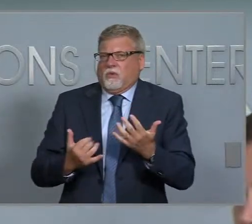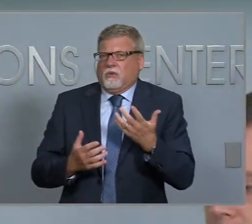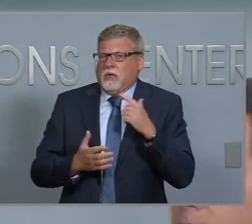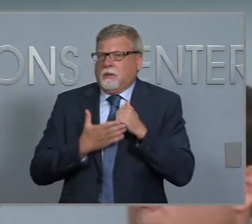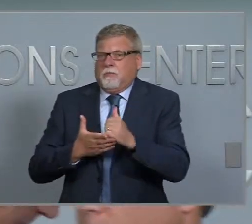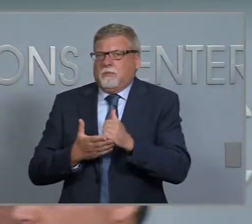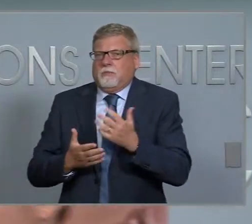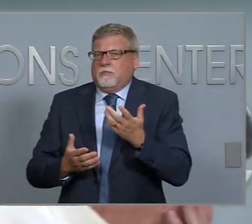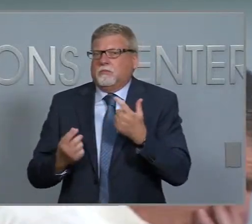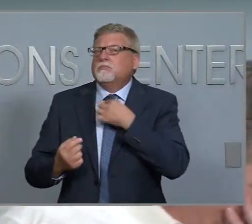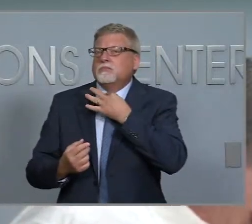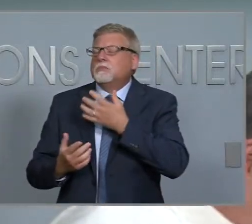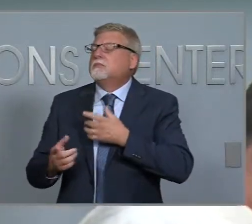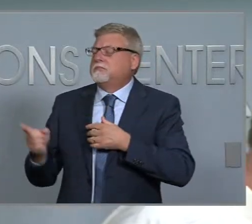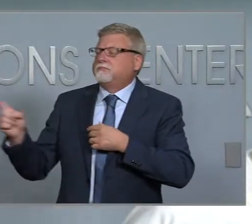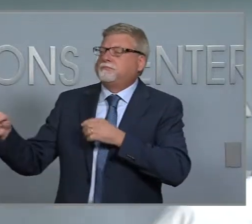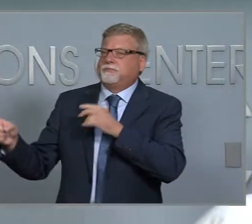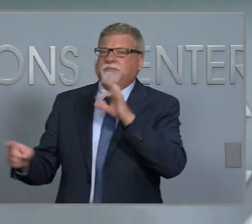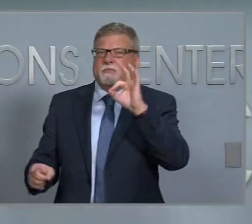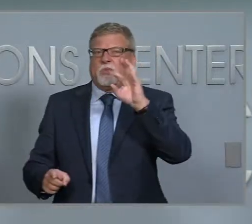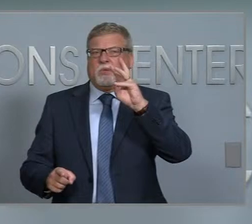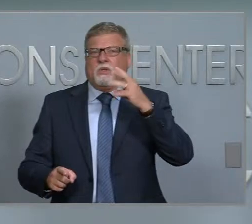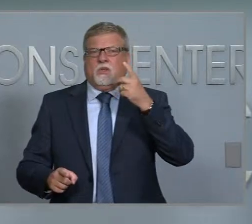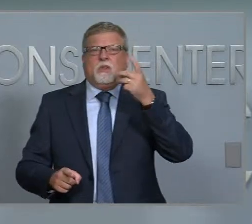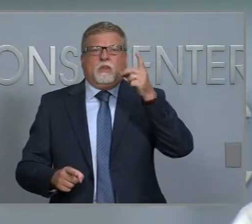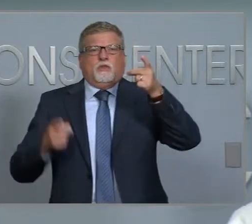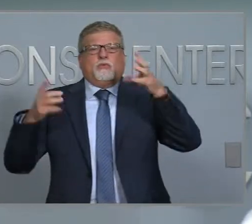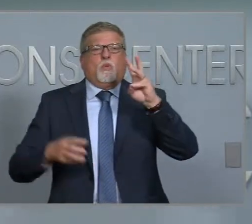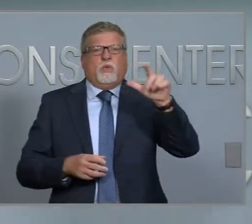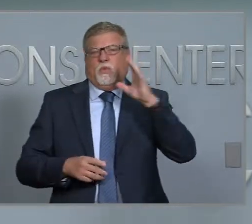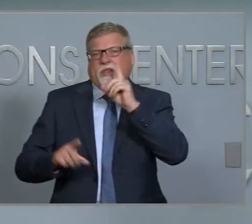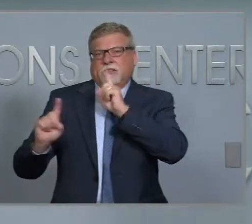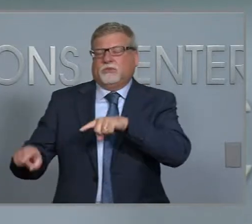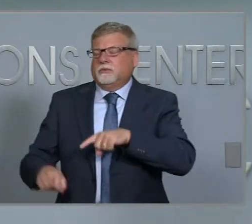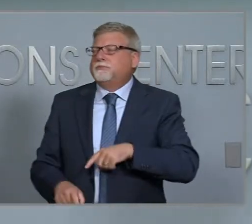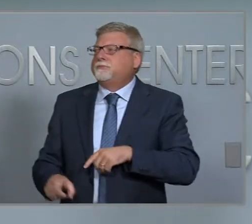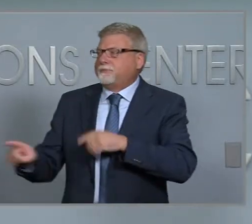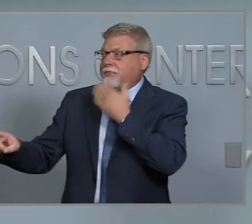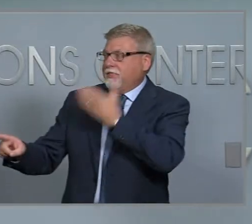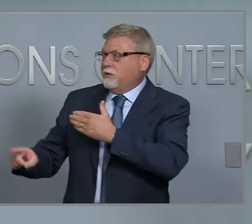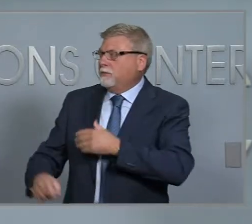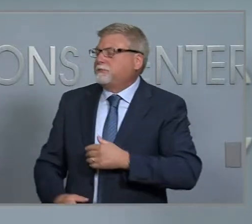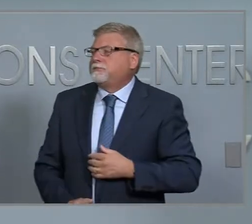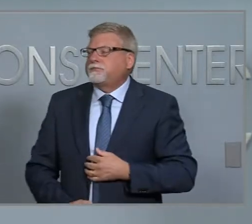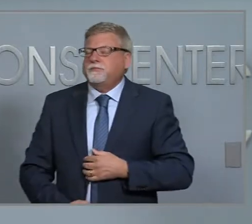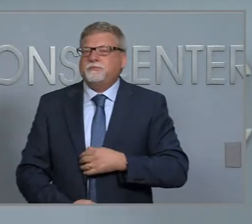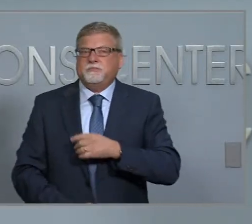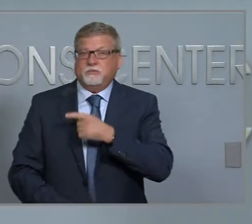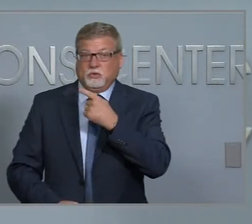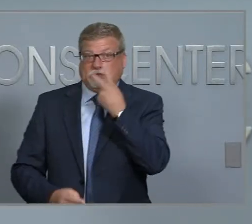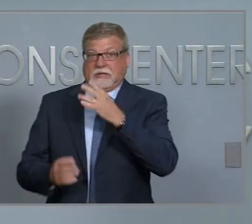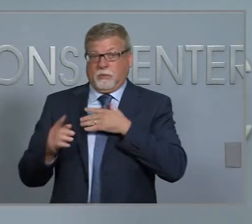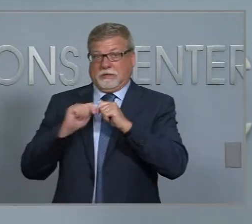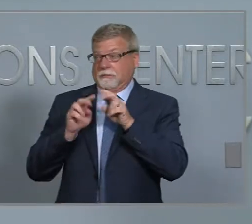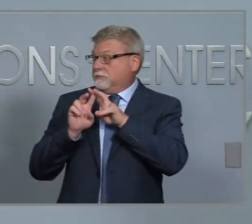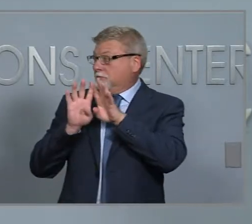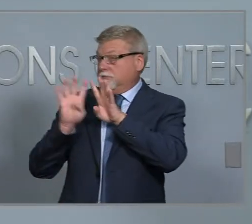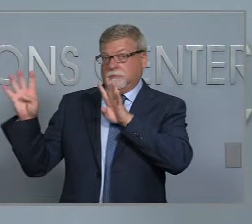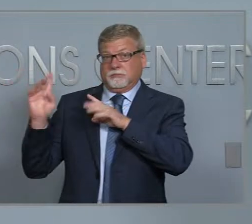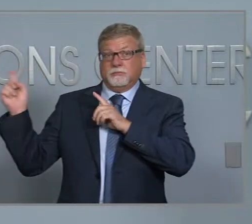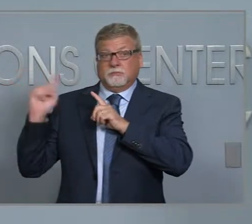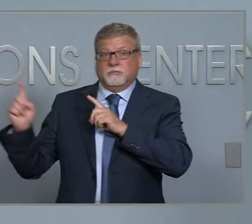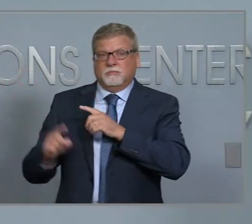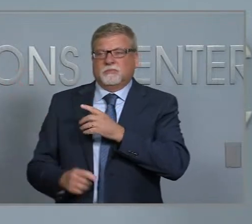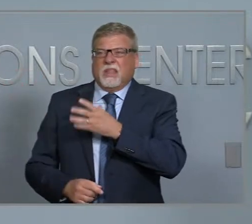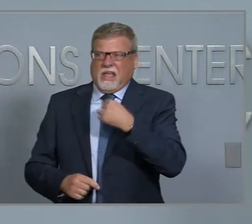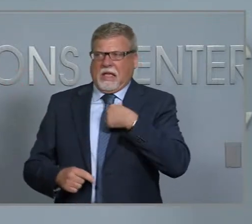forced question. out? So thank you for that question. I think as you see up here, and as we have talked about before, I think the